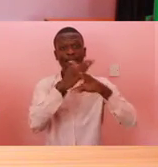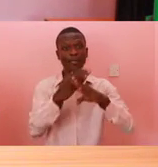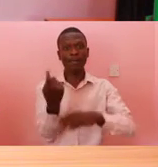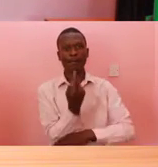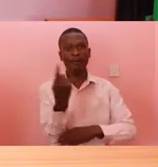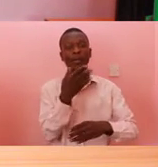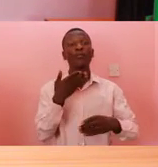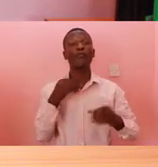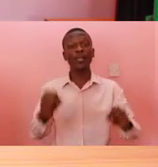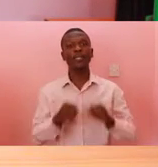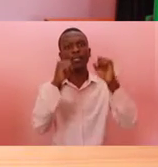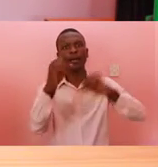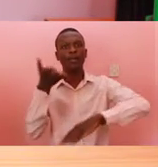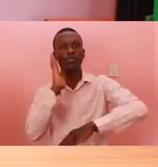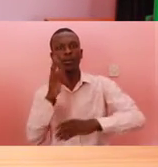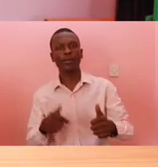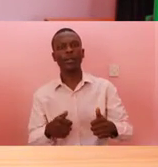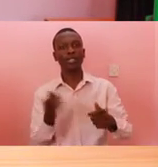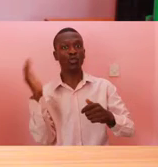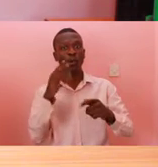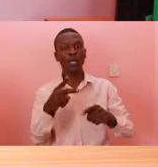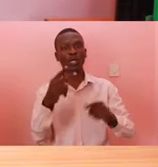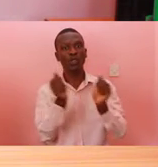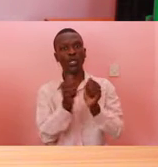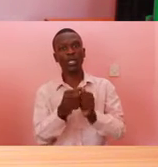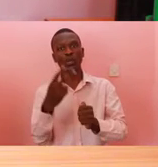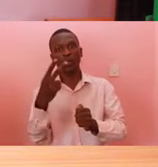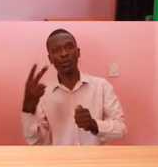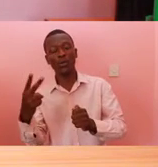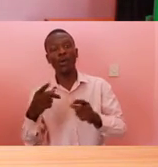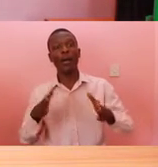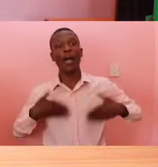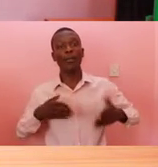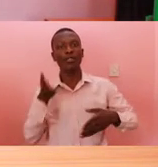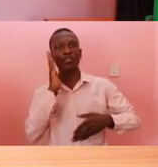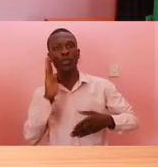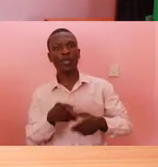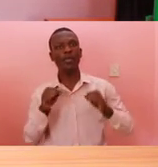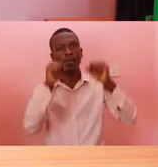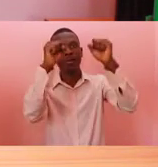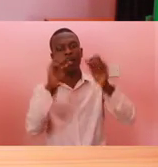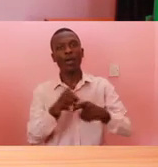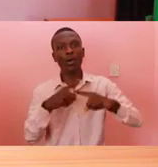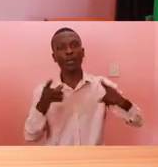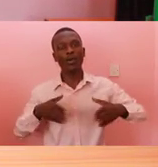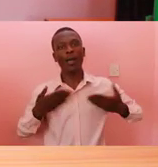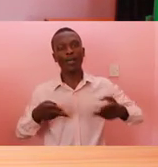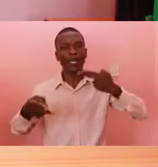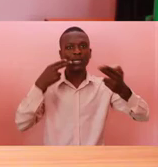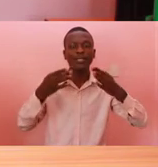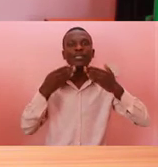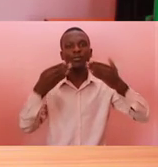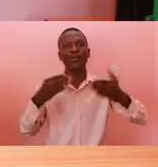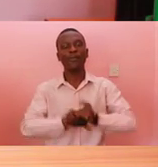the Urumaliwanga. We have a lot of people the Urumaliwanga. Happy New Year and Happy Christmas.